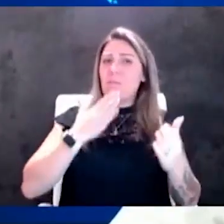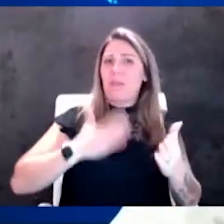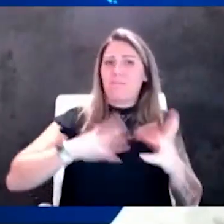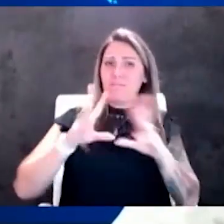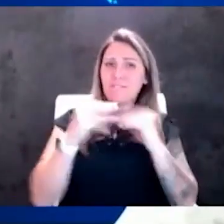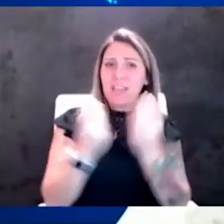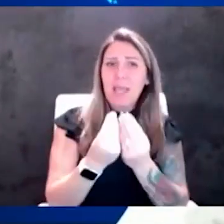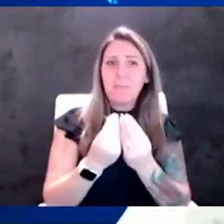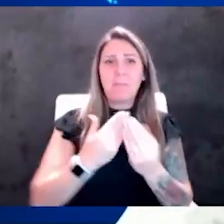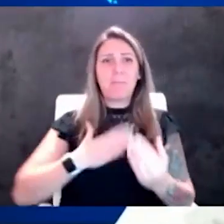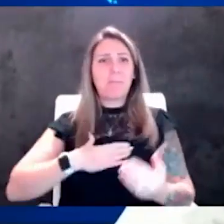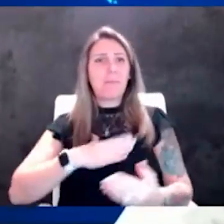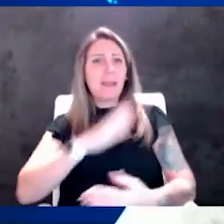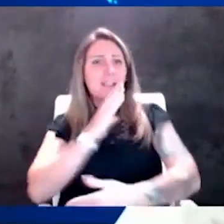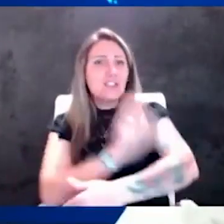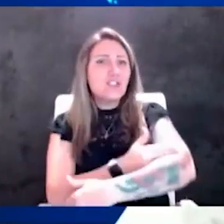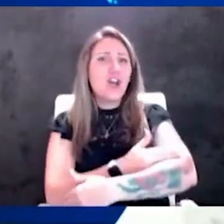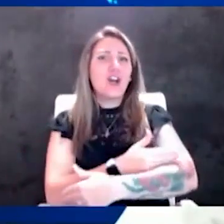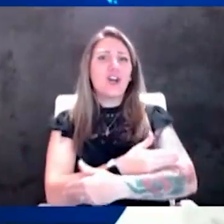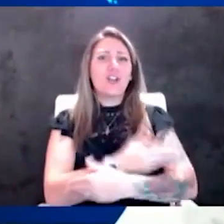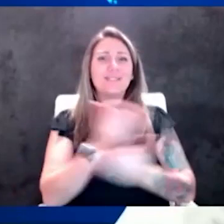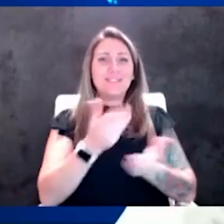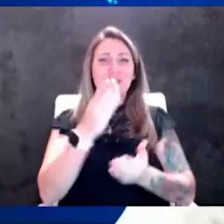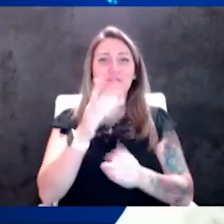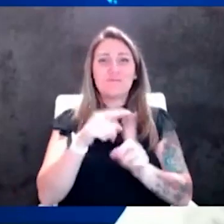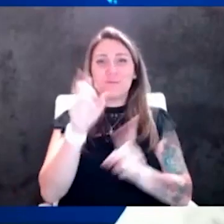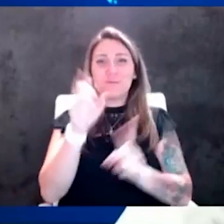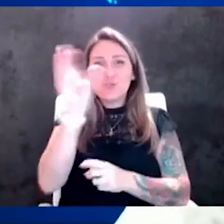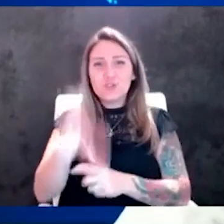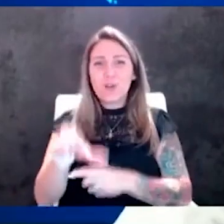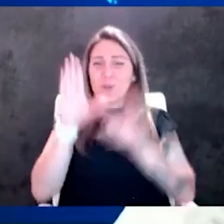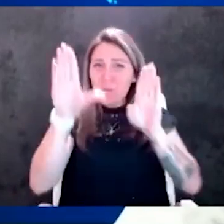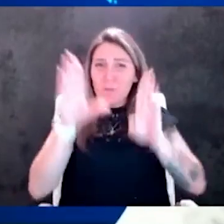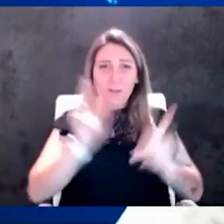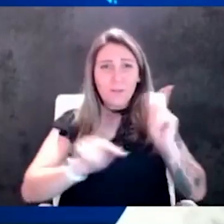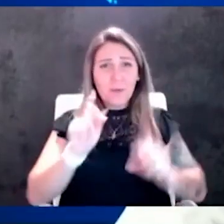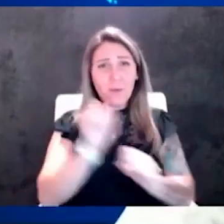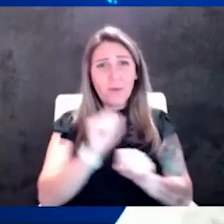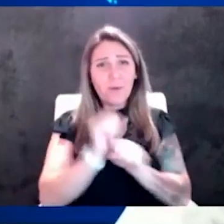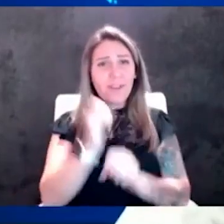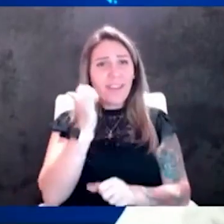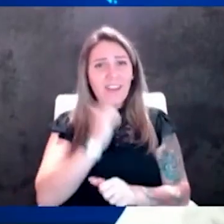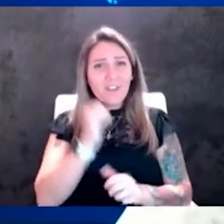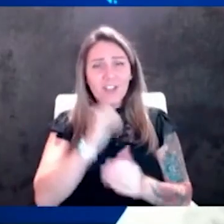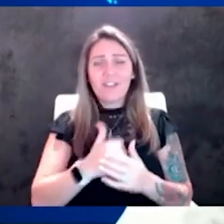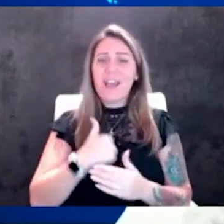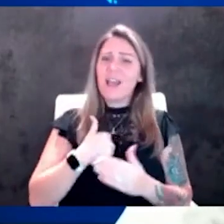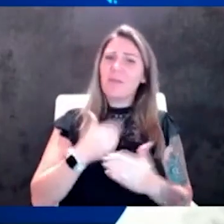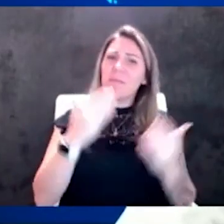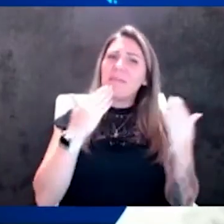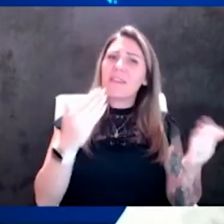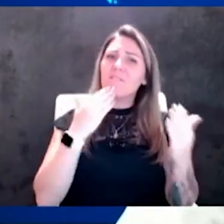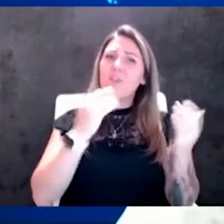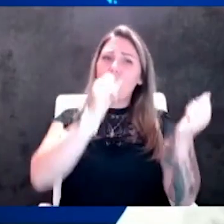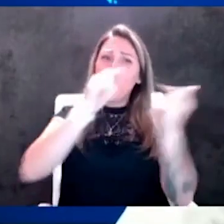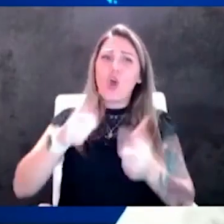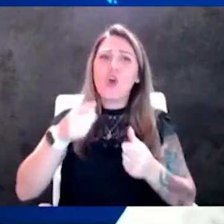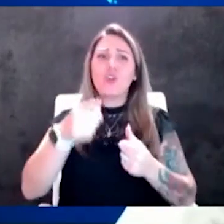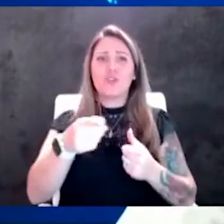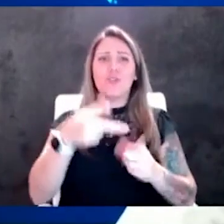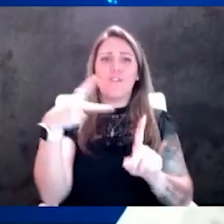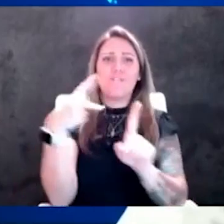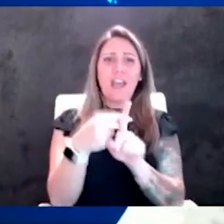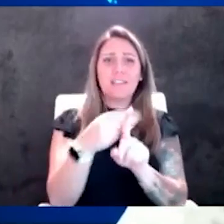in town from Chicago. I'm thankful for the great people we get to work with every day. I'm thankful for all of you, vaccinated and unvaccinated.